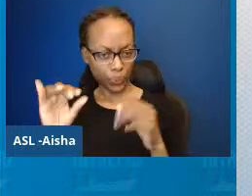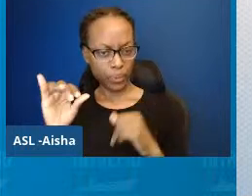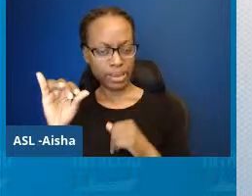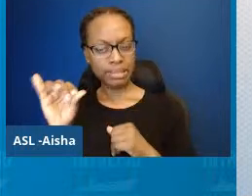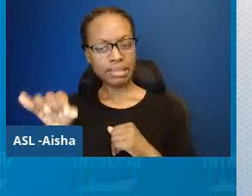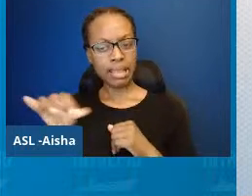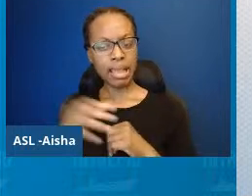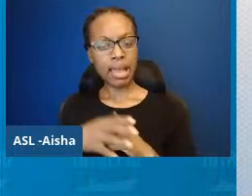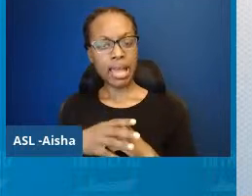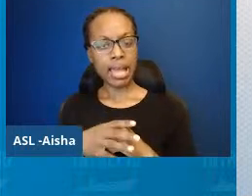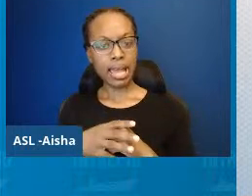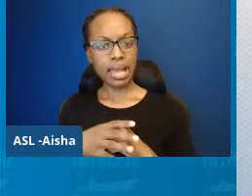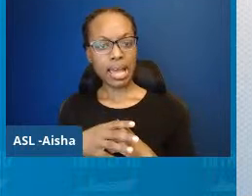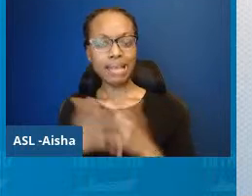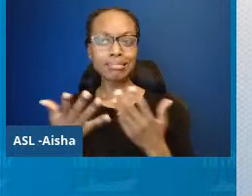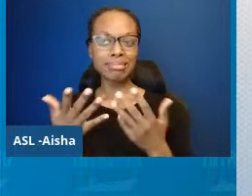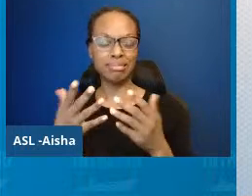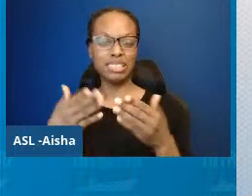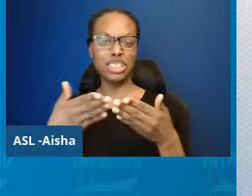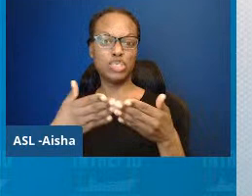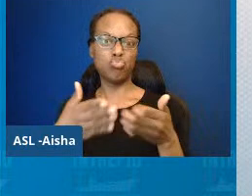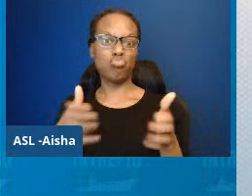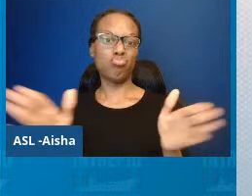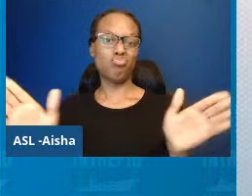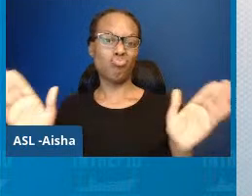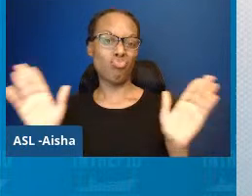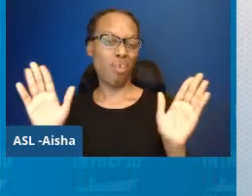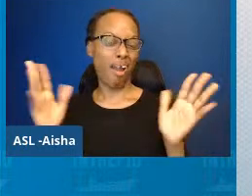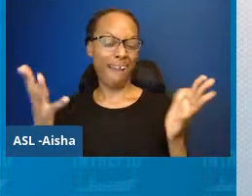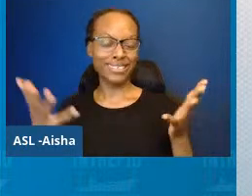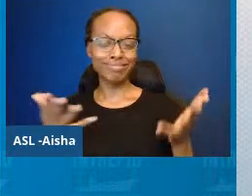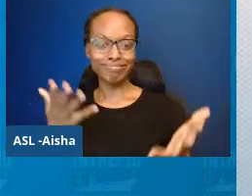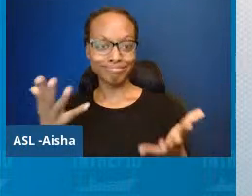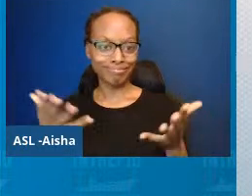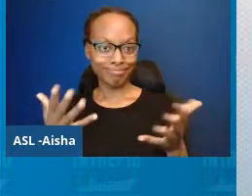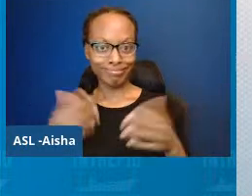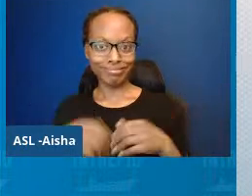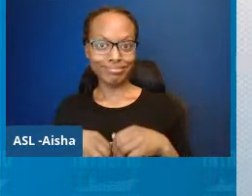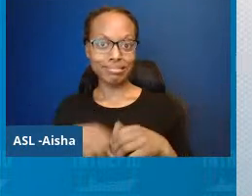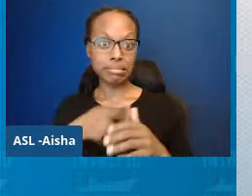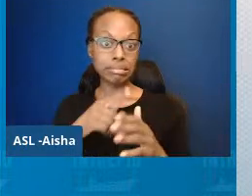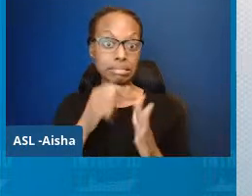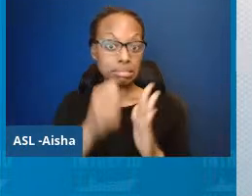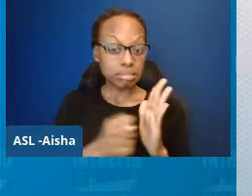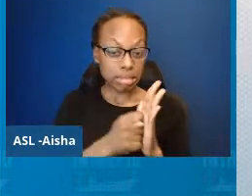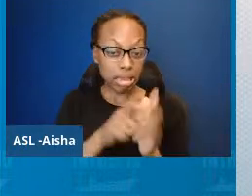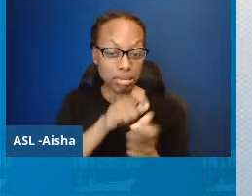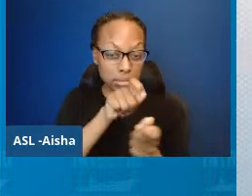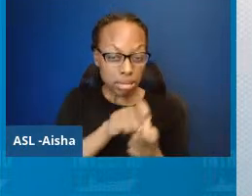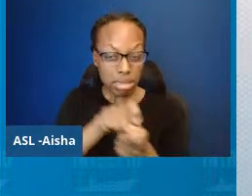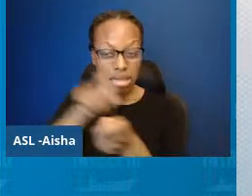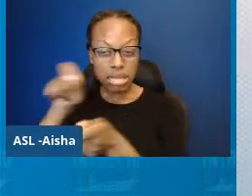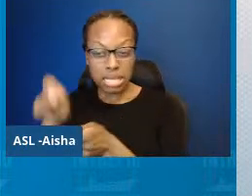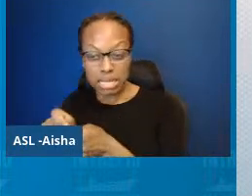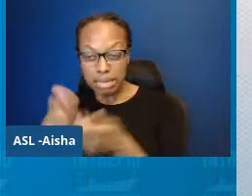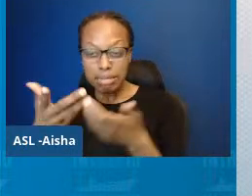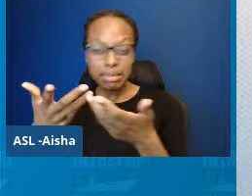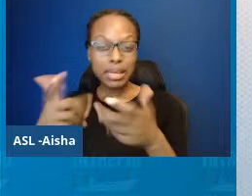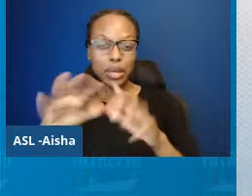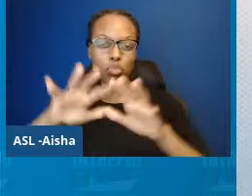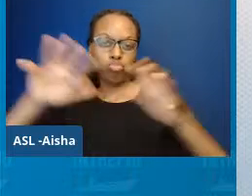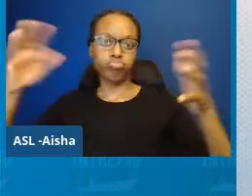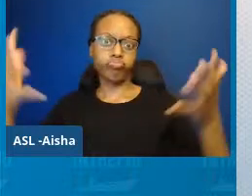was pretty broad, right? It's a hard topic to cover, but there are a few heroes that we